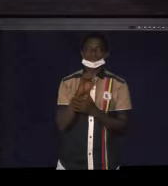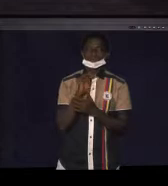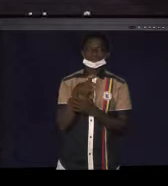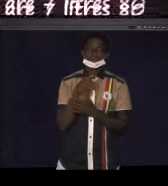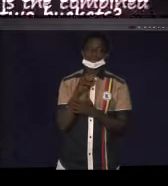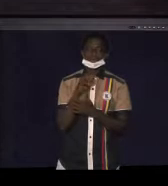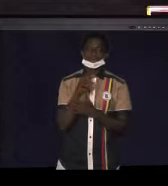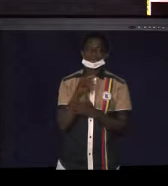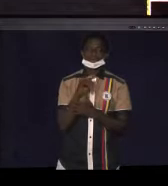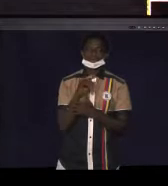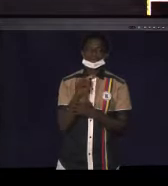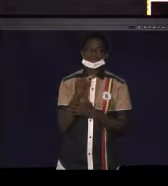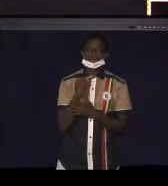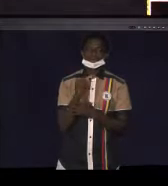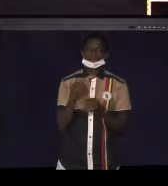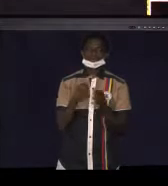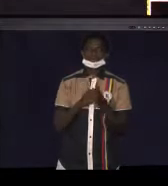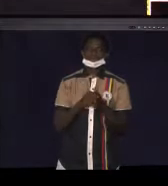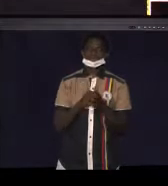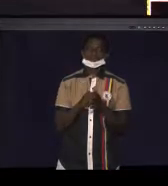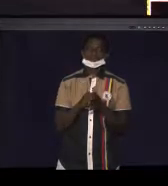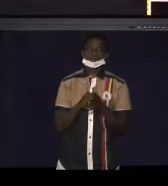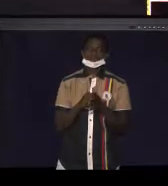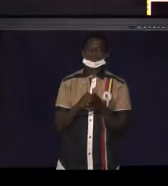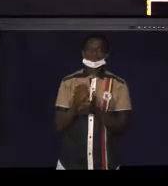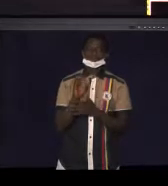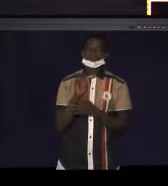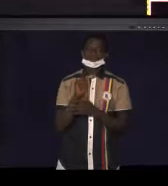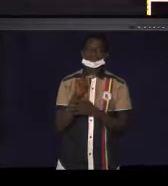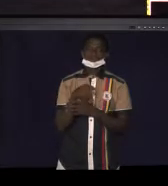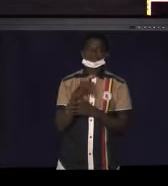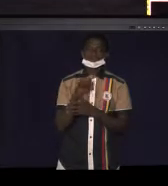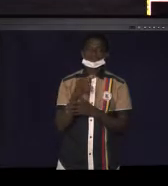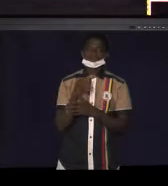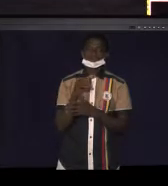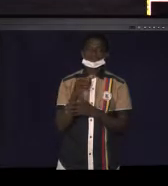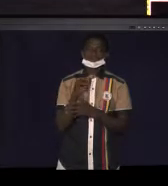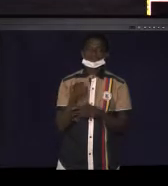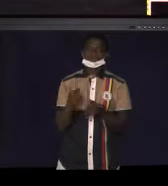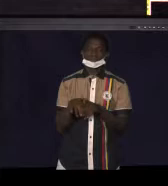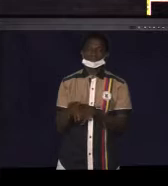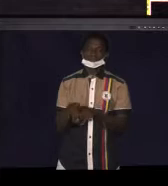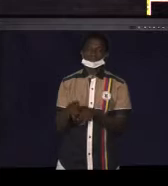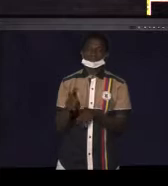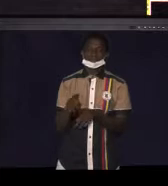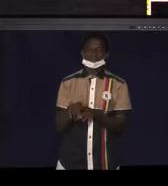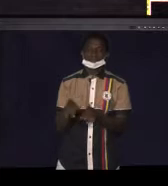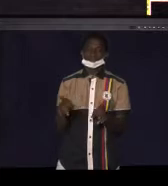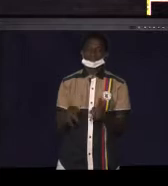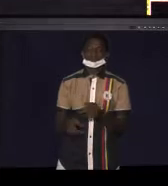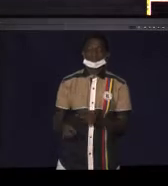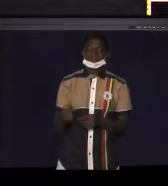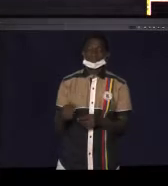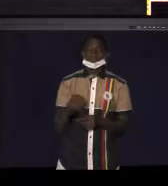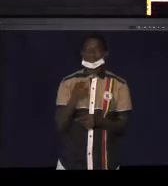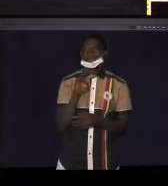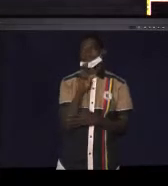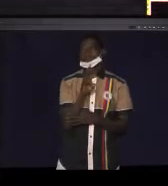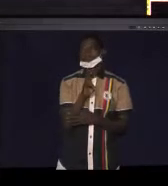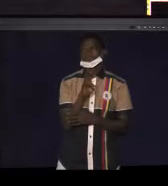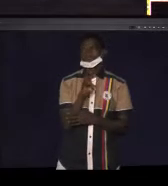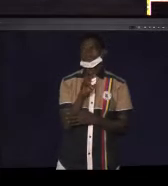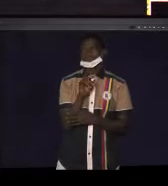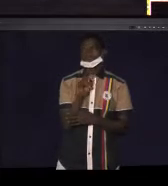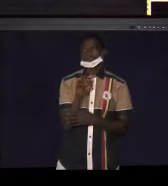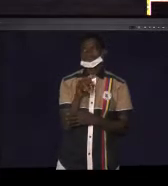Addition of capacities, just an example. The capacities of 2 different buckets are 7 liters, 80 centiliters for